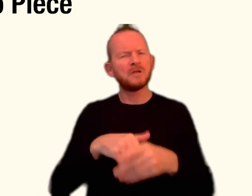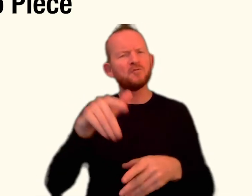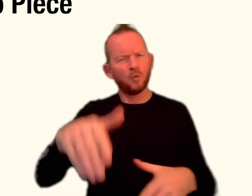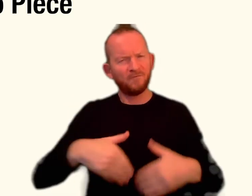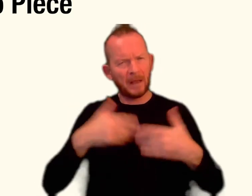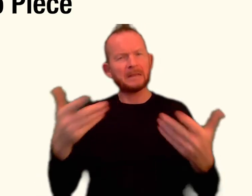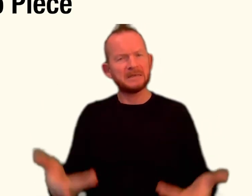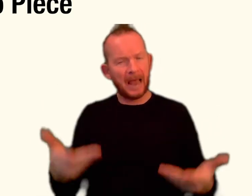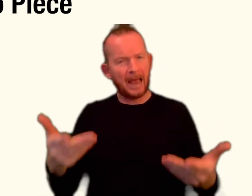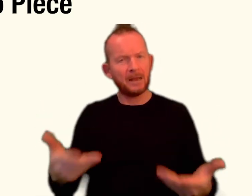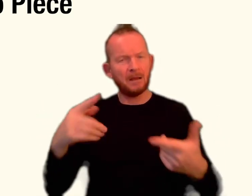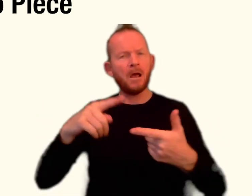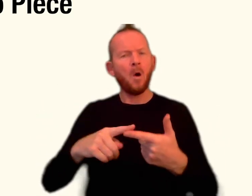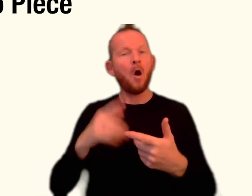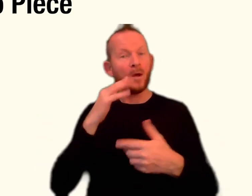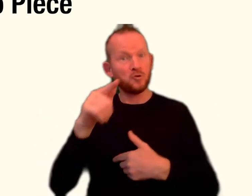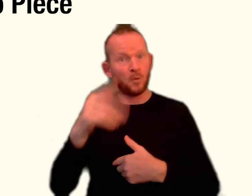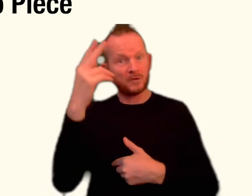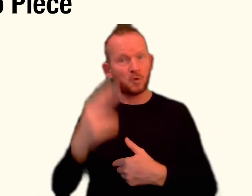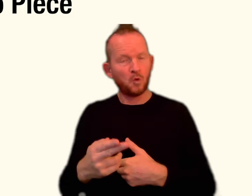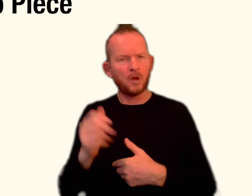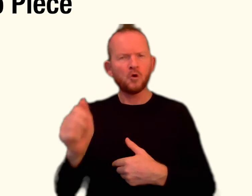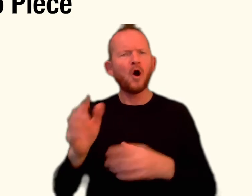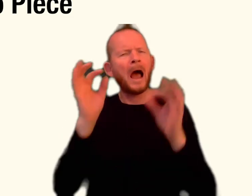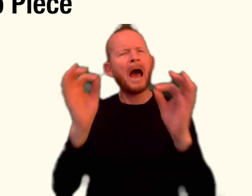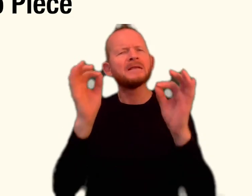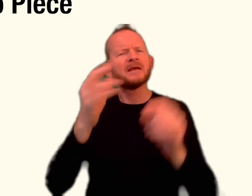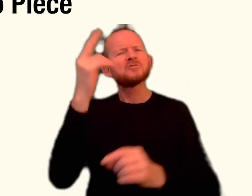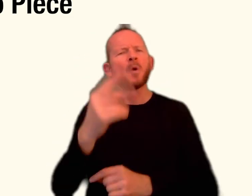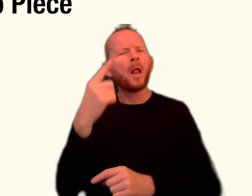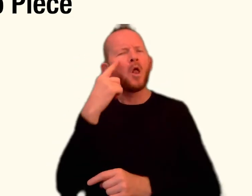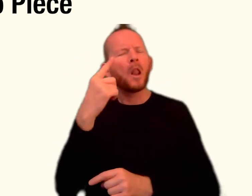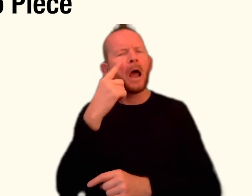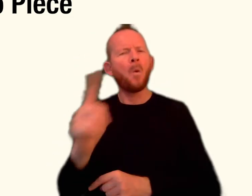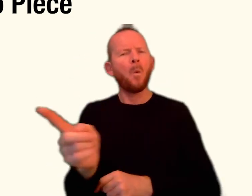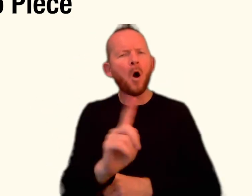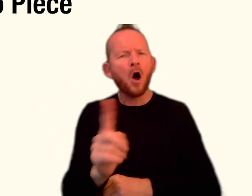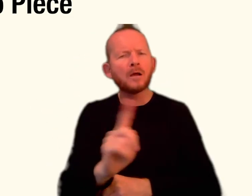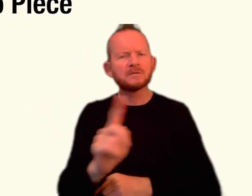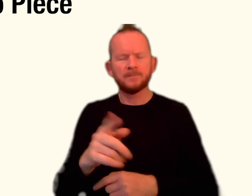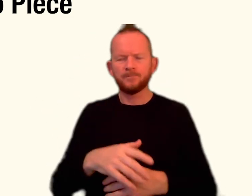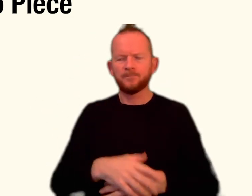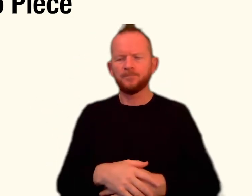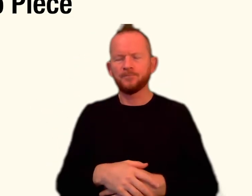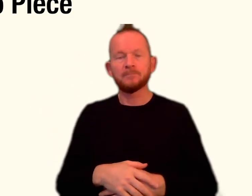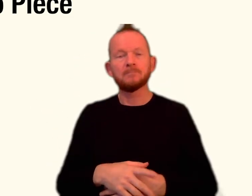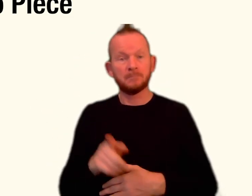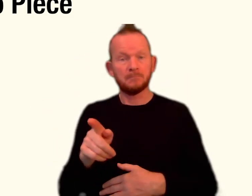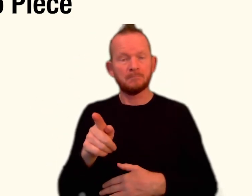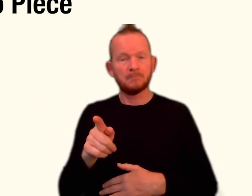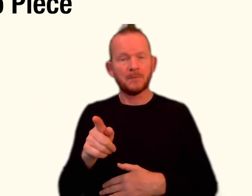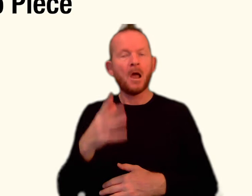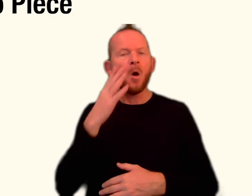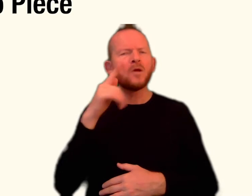were at school, and what would your ideal school look like? When you are in school, it